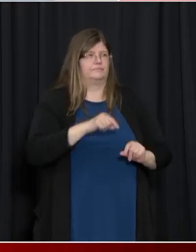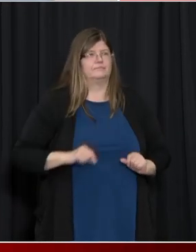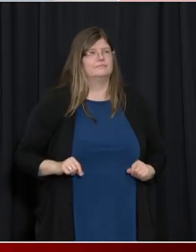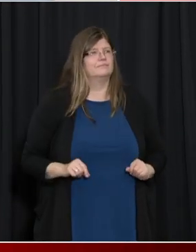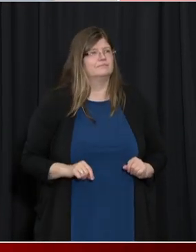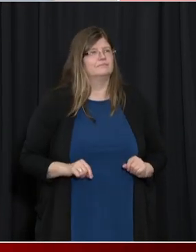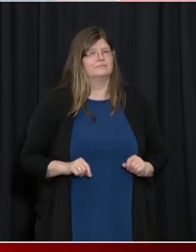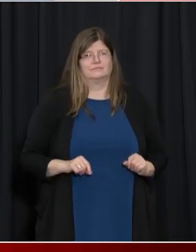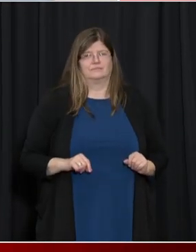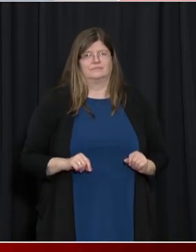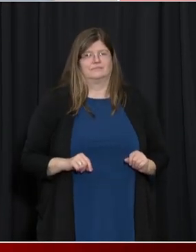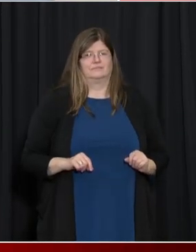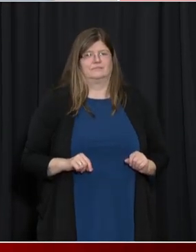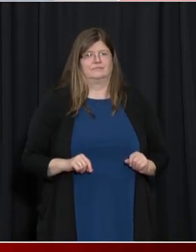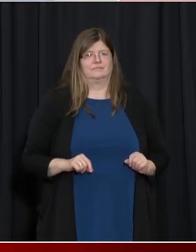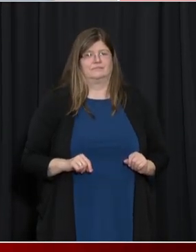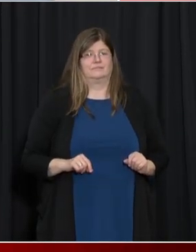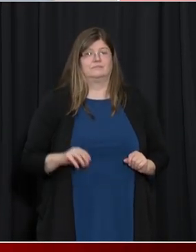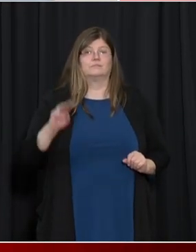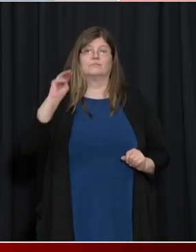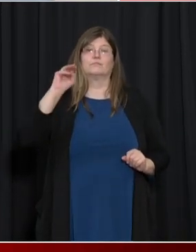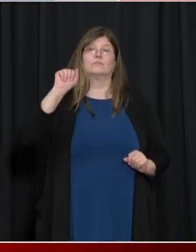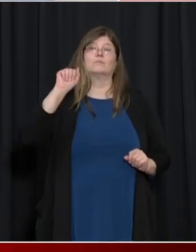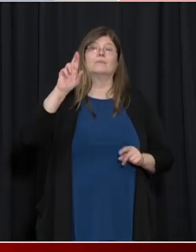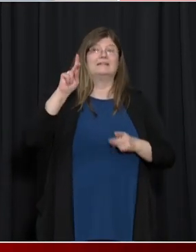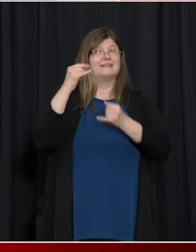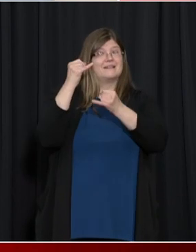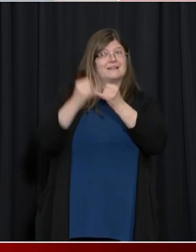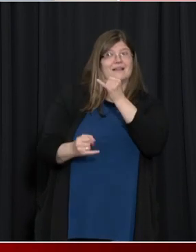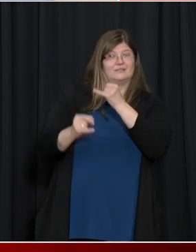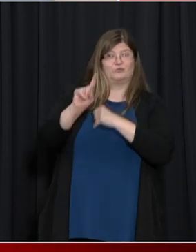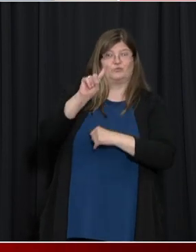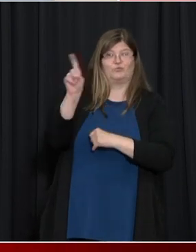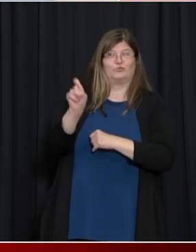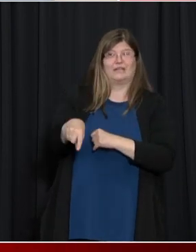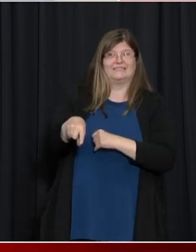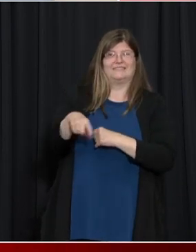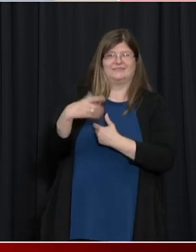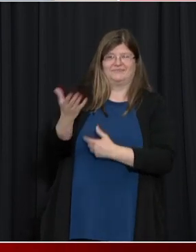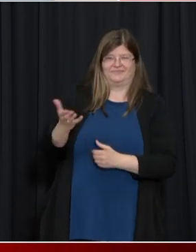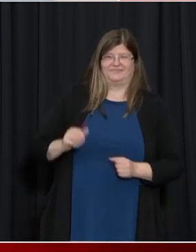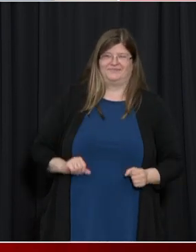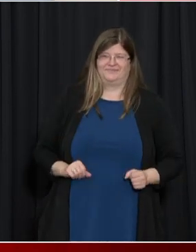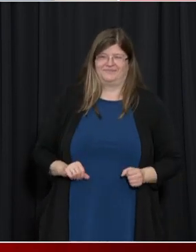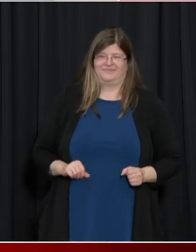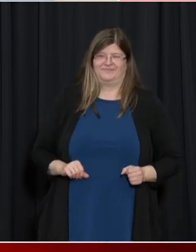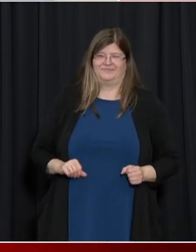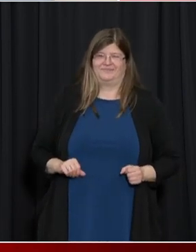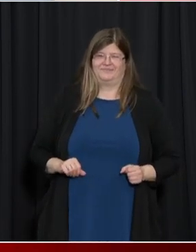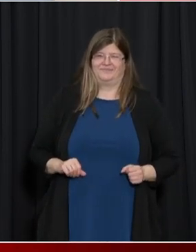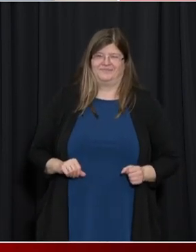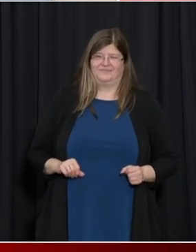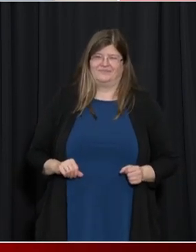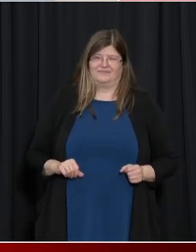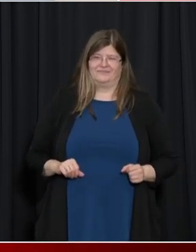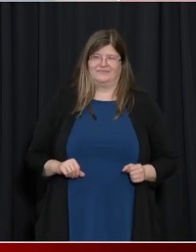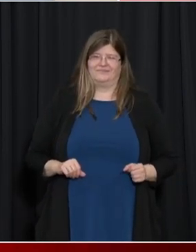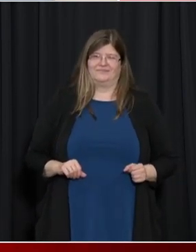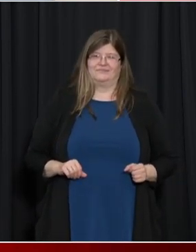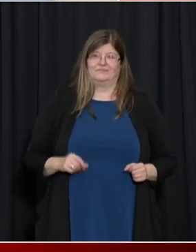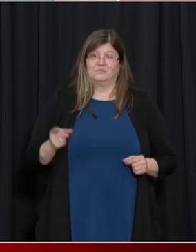Okay. Yes, Mark, I think you have the last question. Thanks. If I could just follow up on Bennett's and look a little closer on the calendar to July